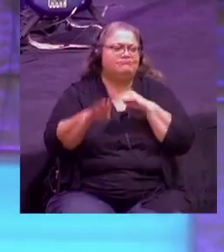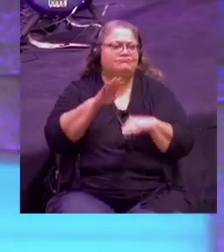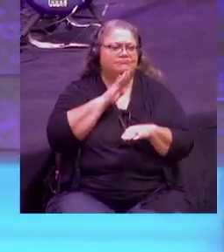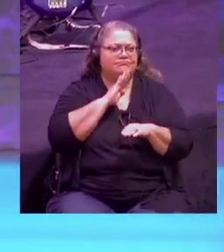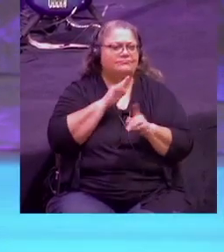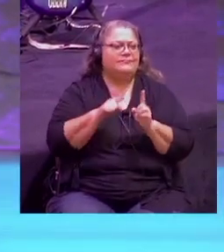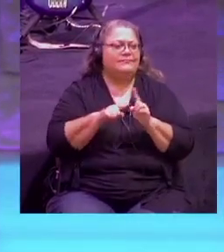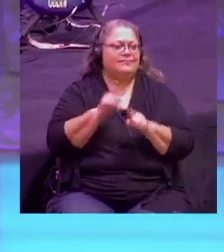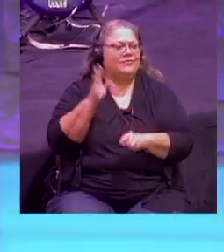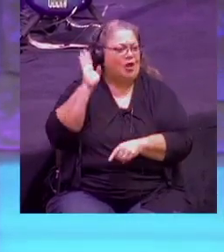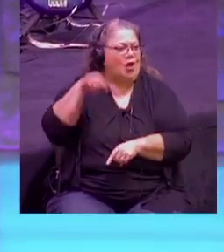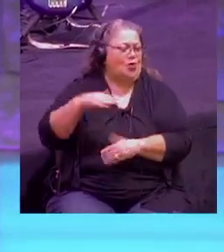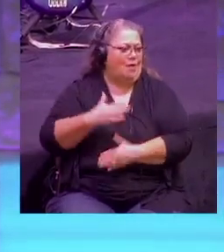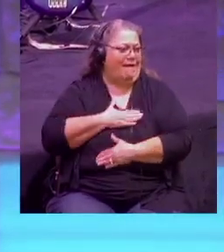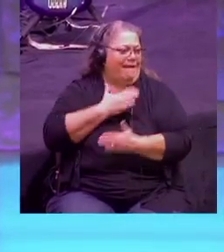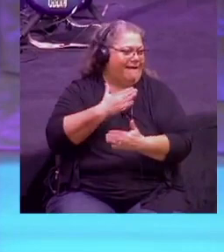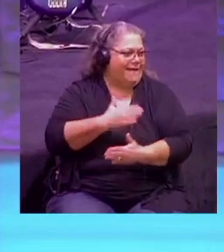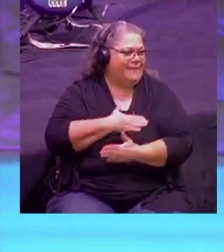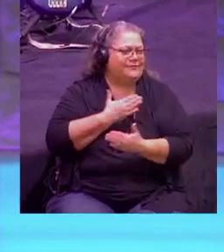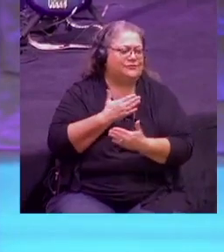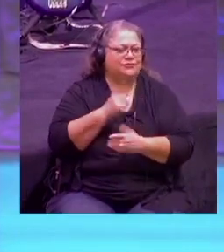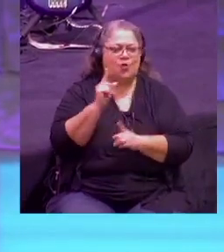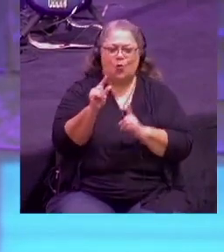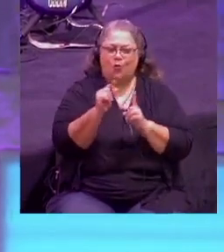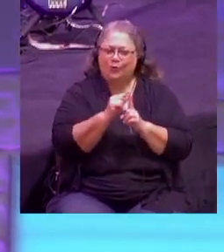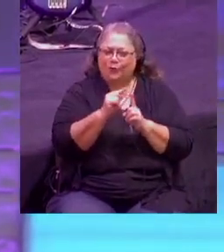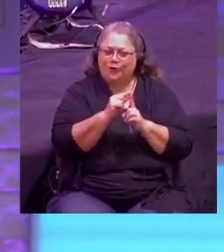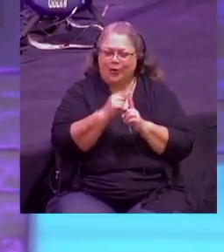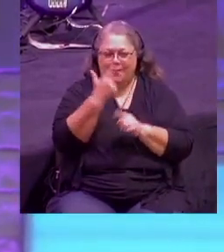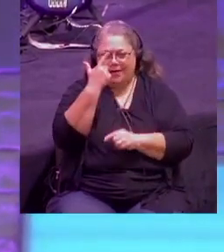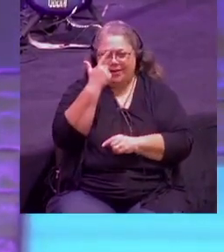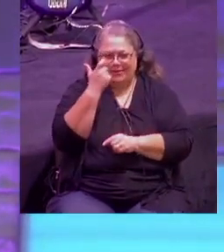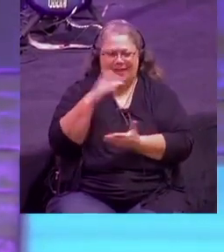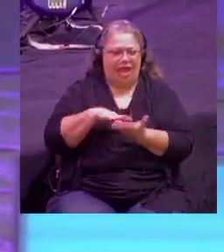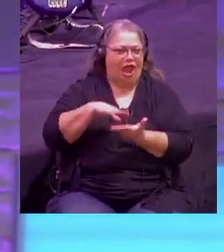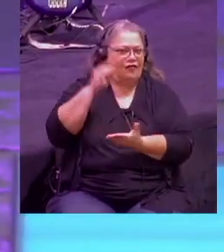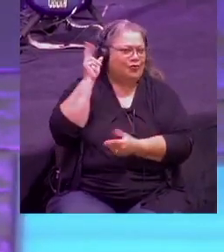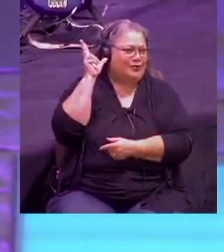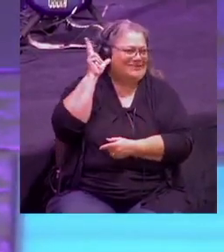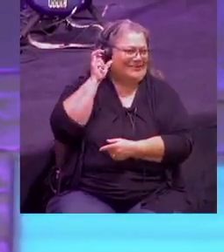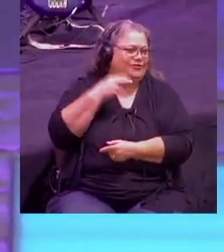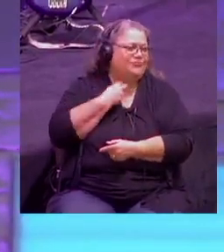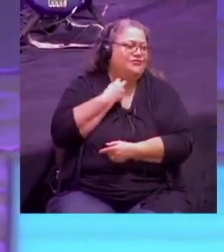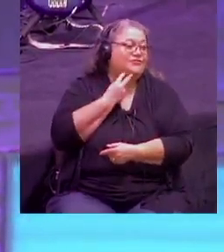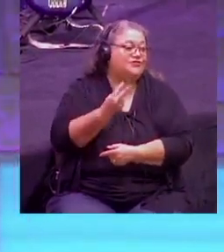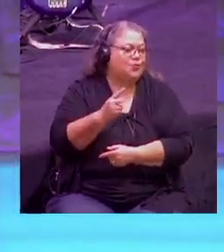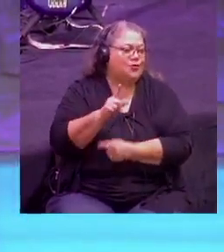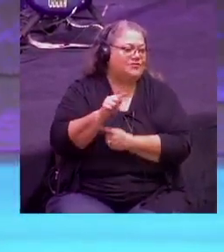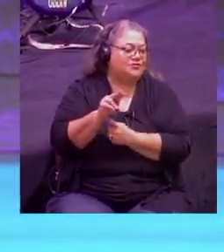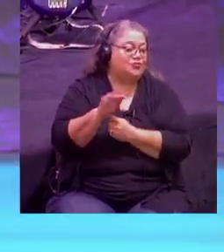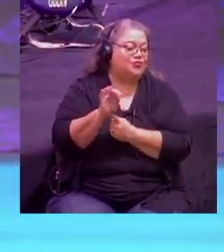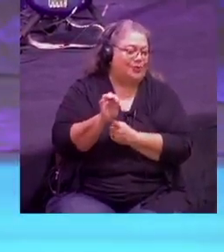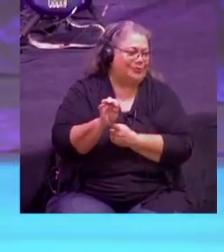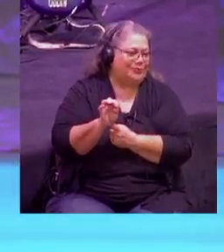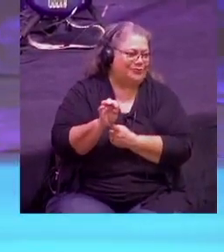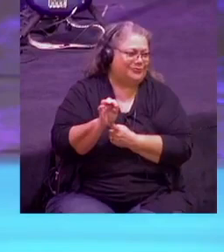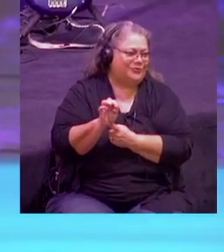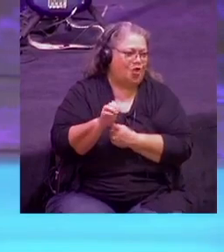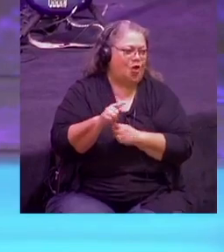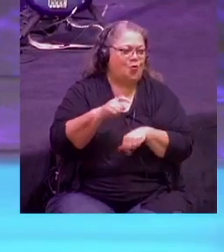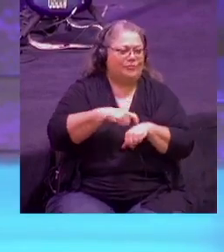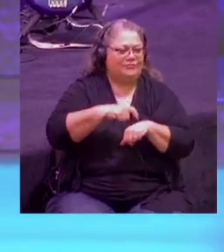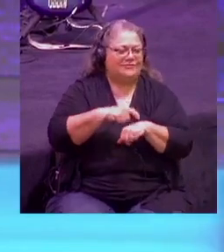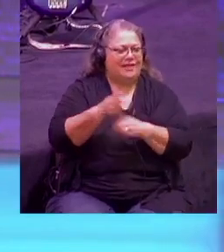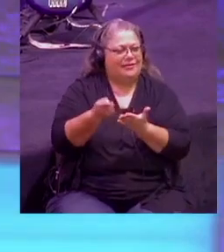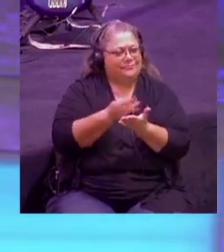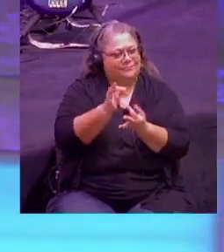when he's happy. One word, because I've learned to hear his voice. And when you spend time with